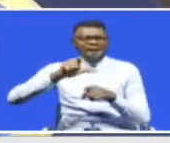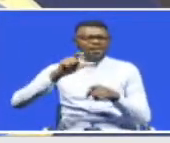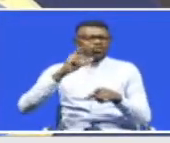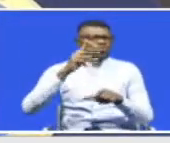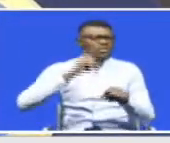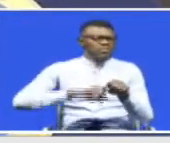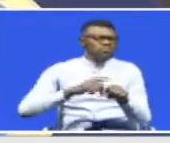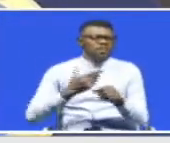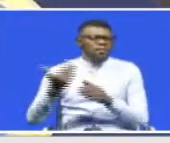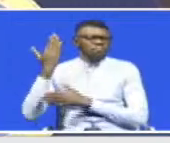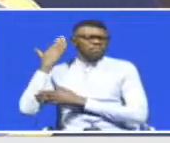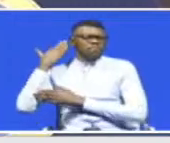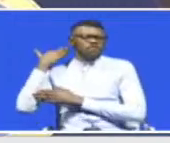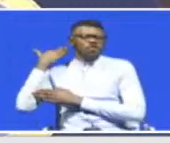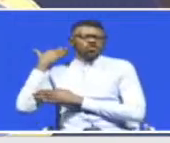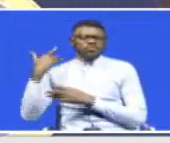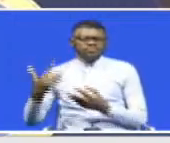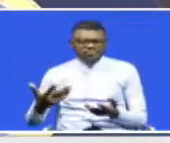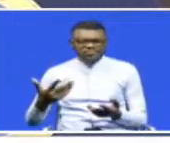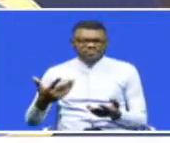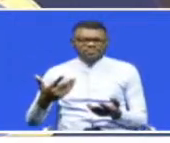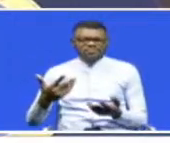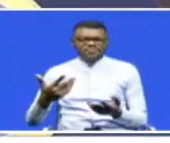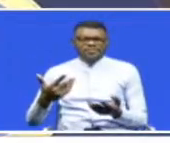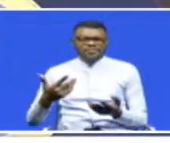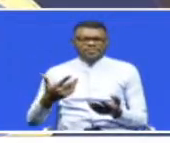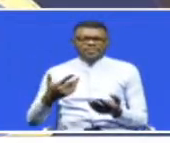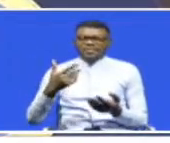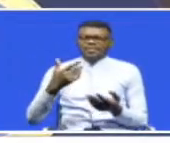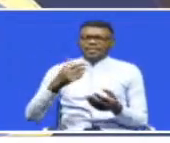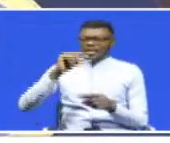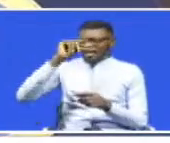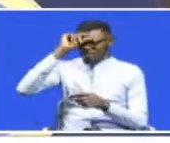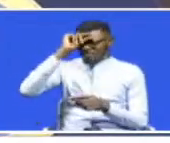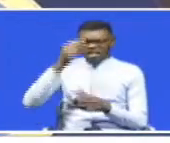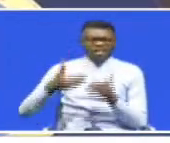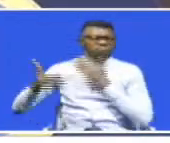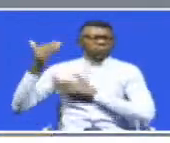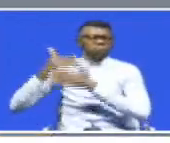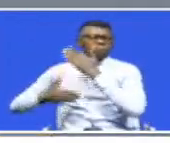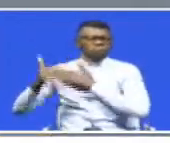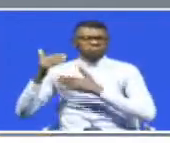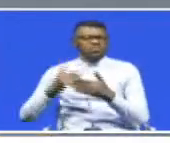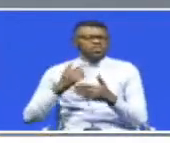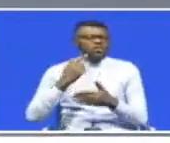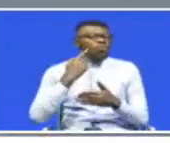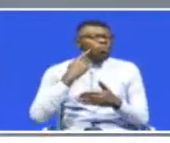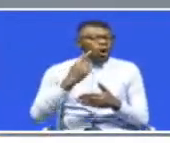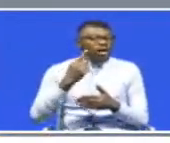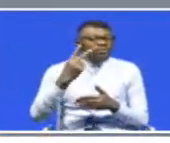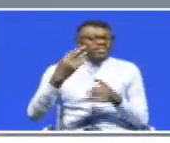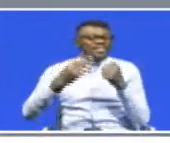the colonizers and the first three administrations did in 128 years.